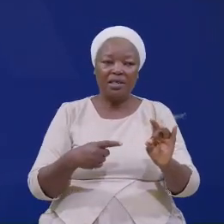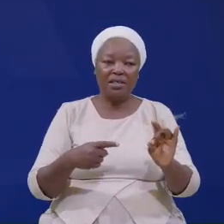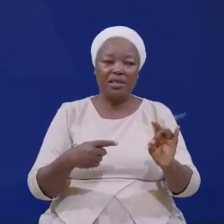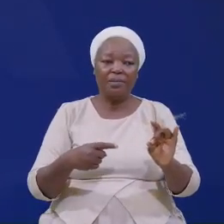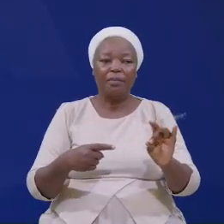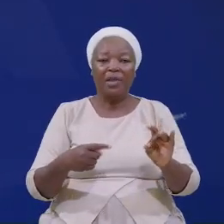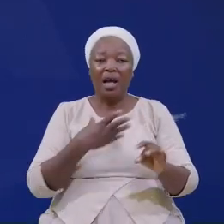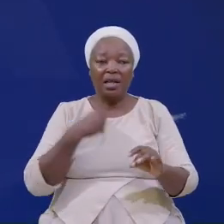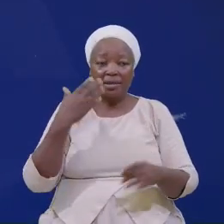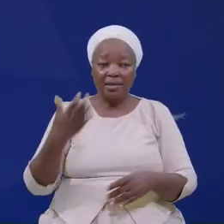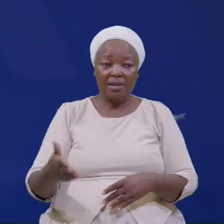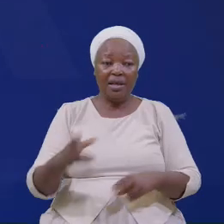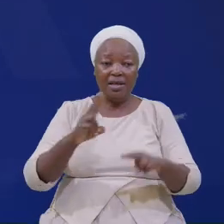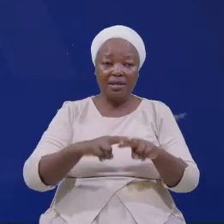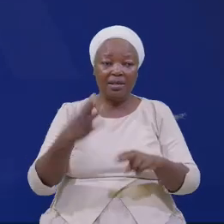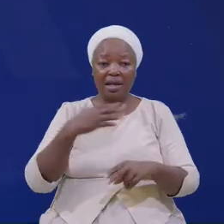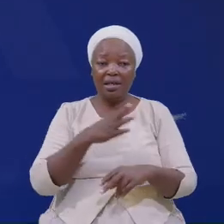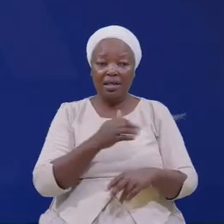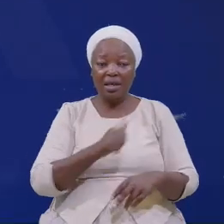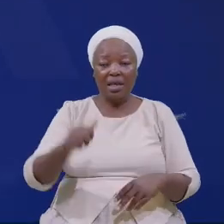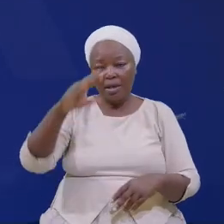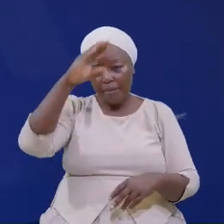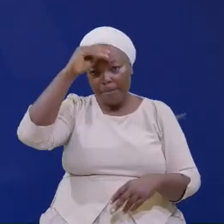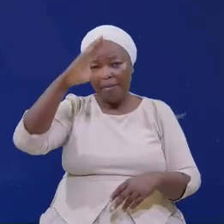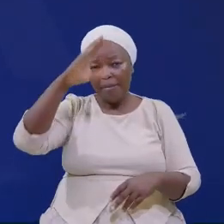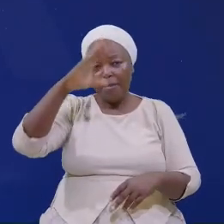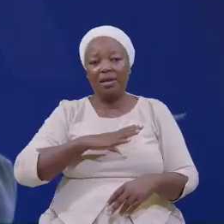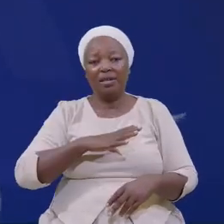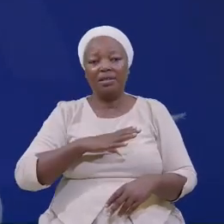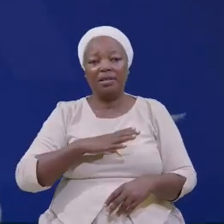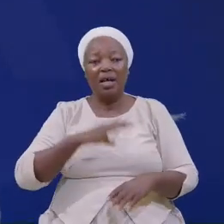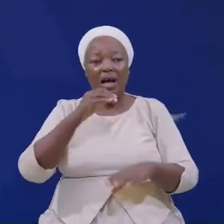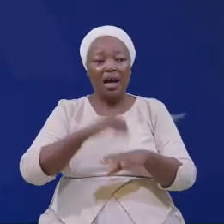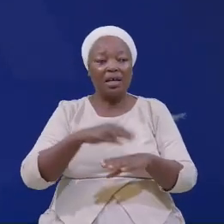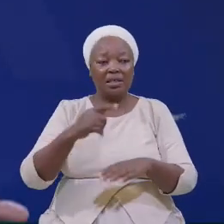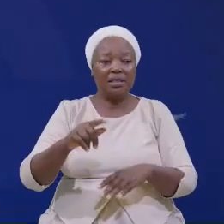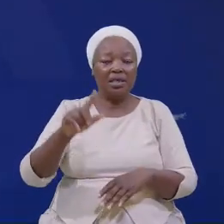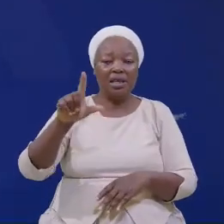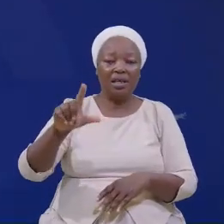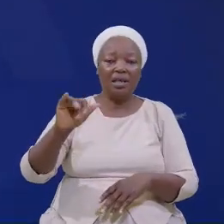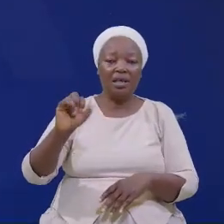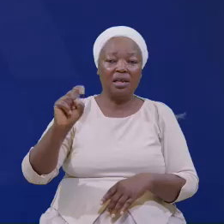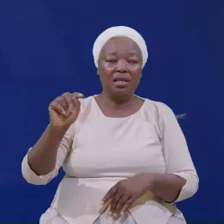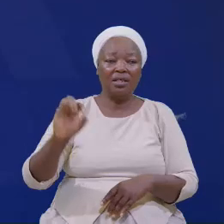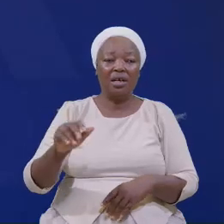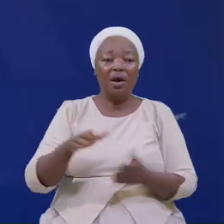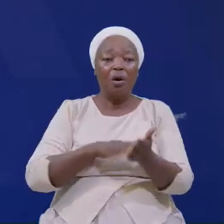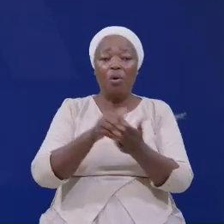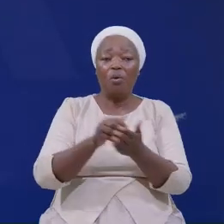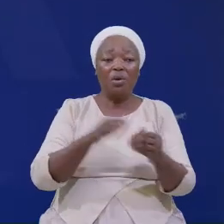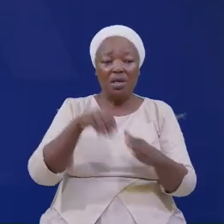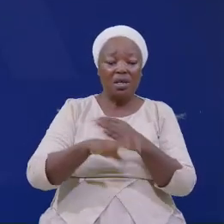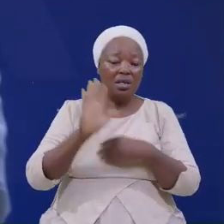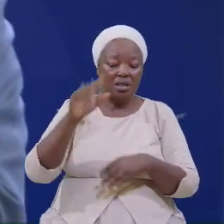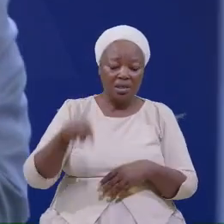8, and there sat a certain man at Lystra, impotent in his